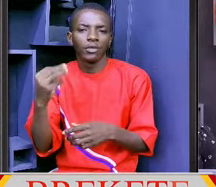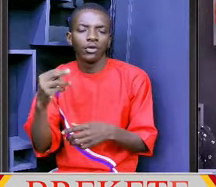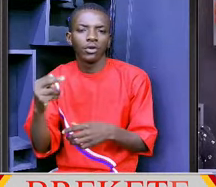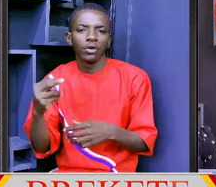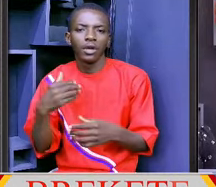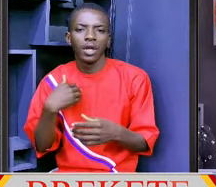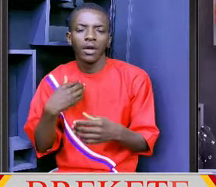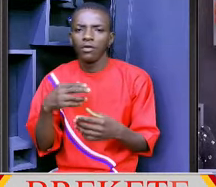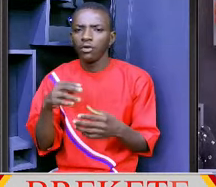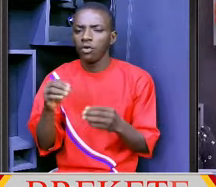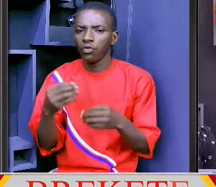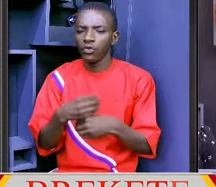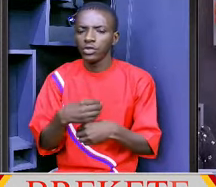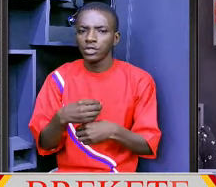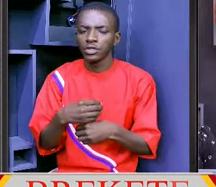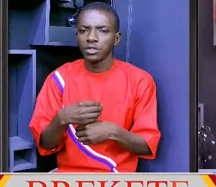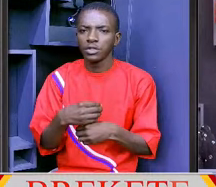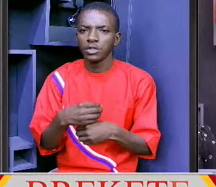office.